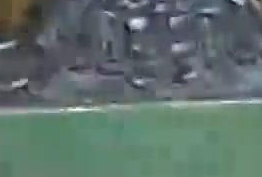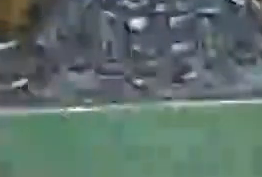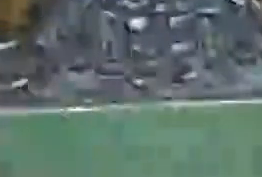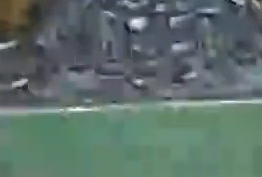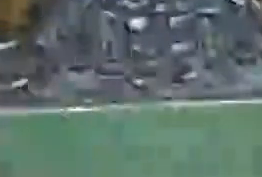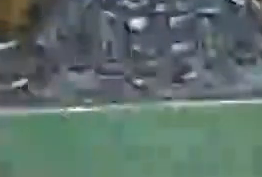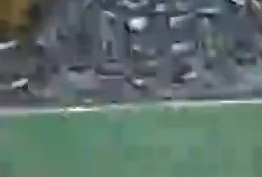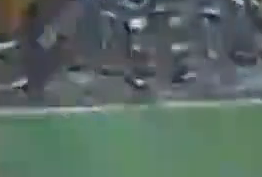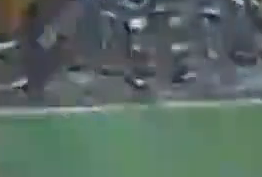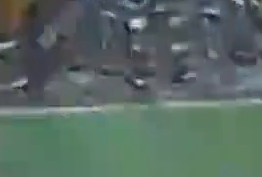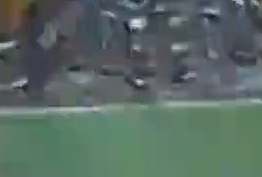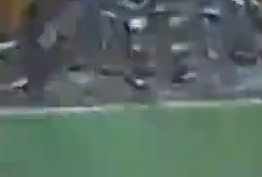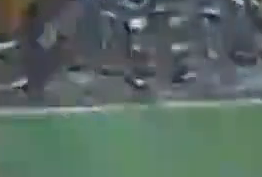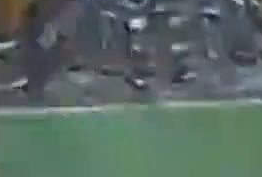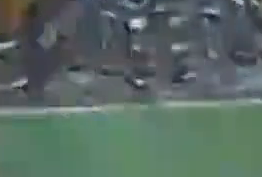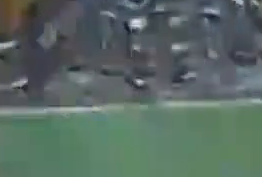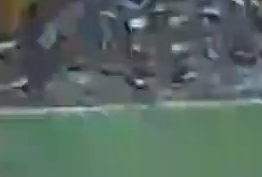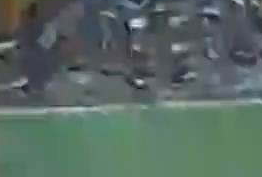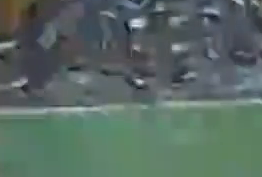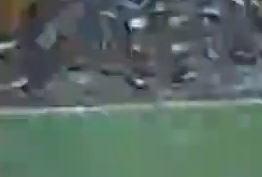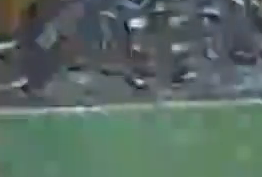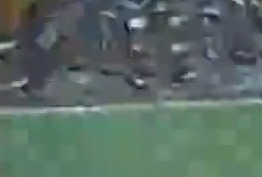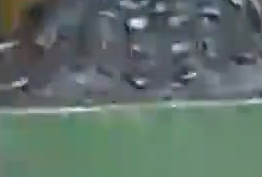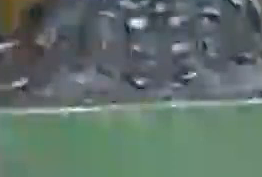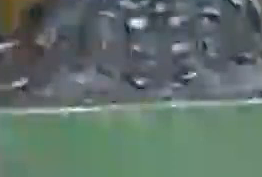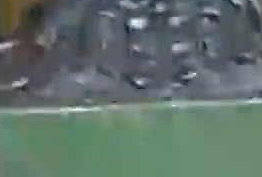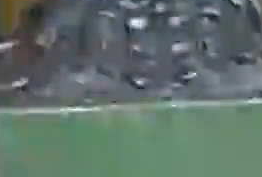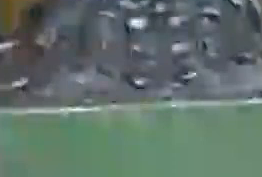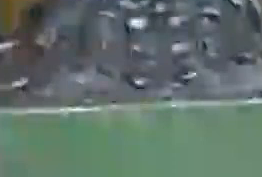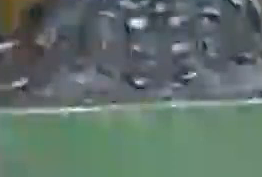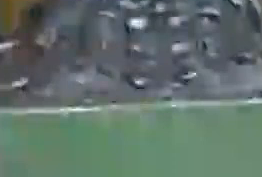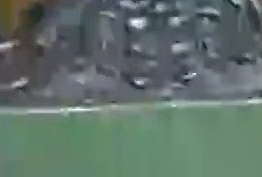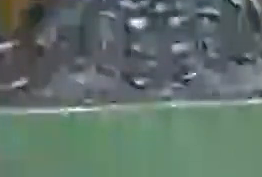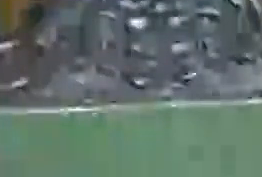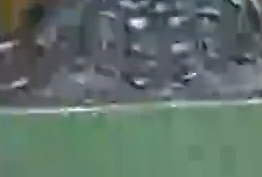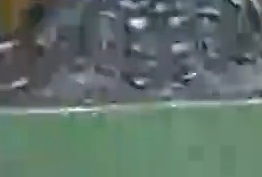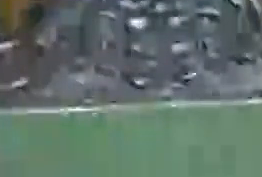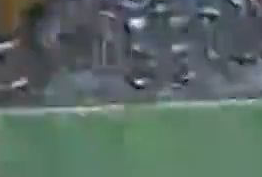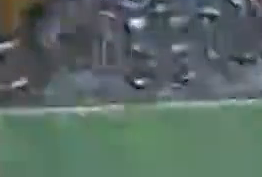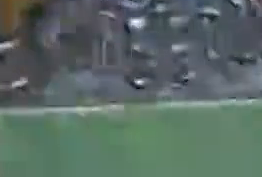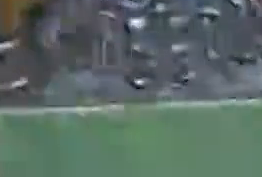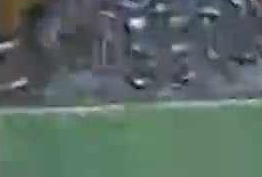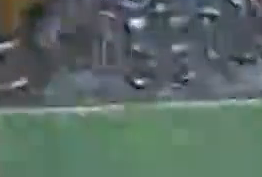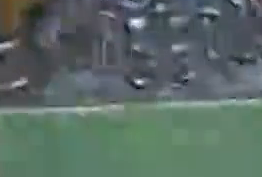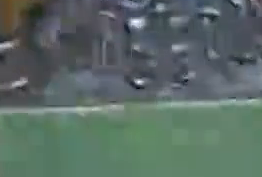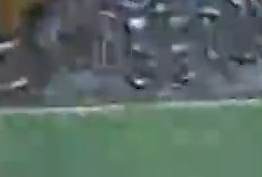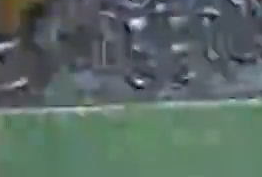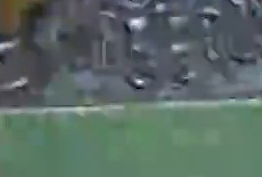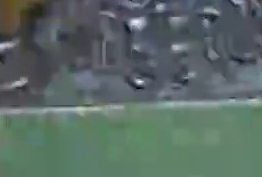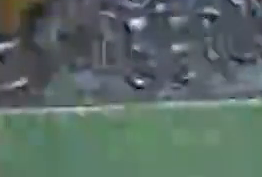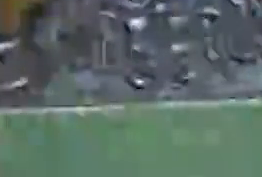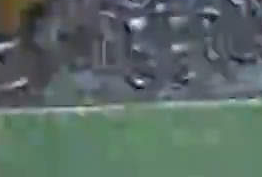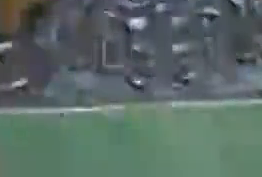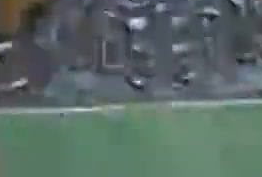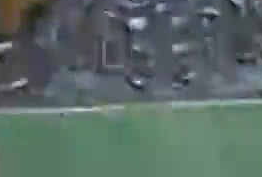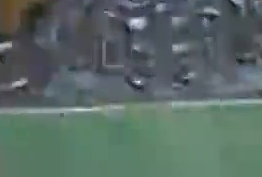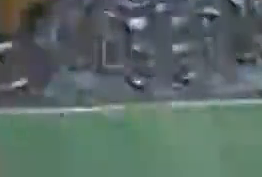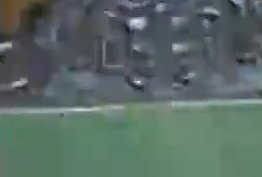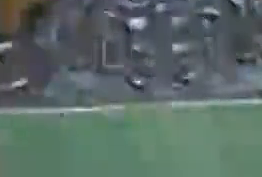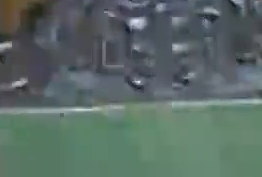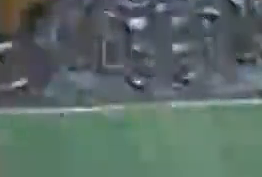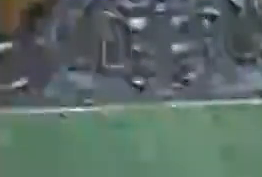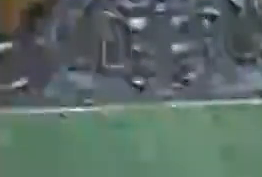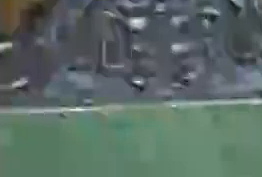tradition, as it outlines the legislative agenda for the Parliament, the policy agenda for